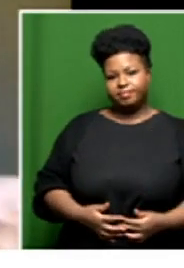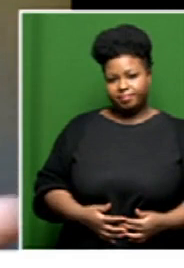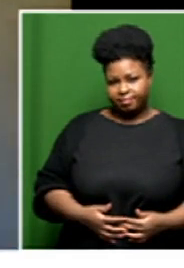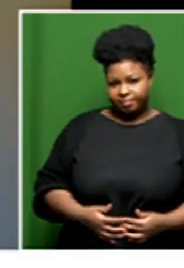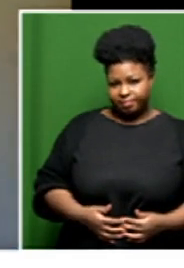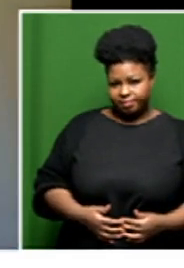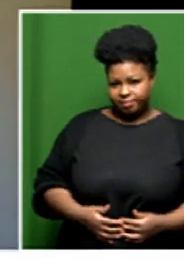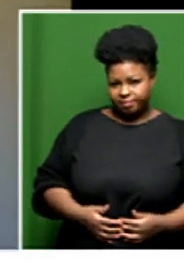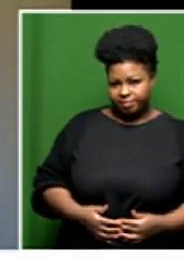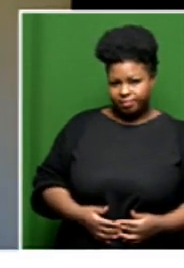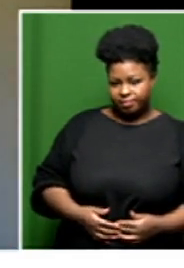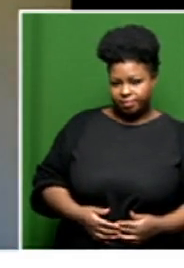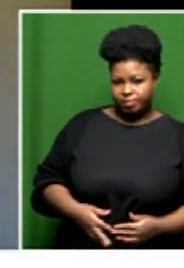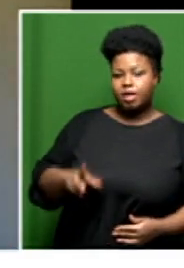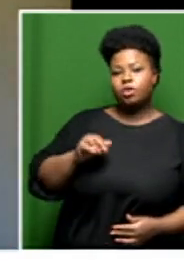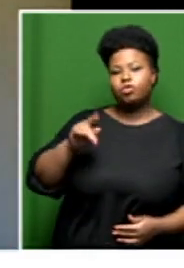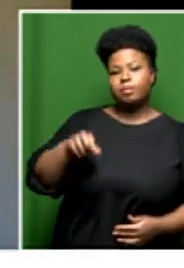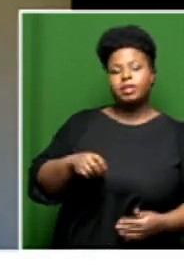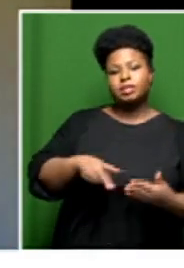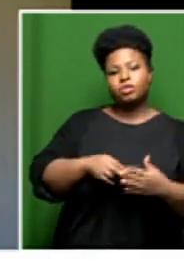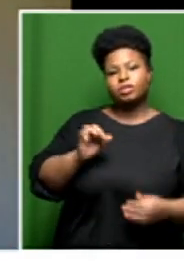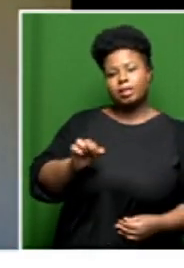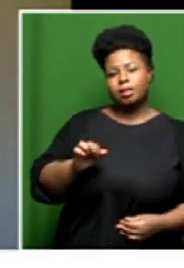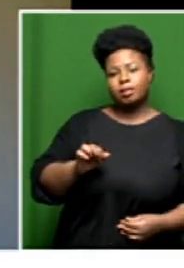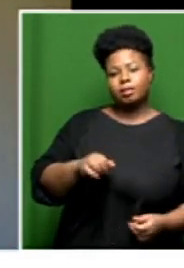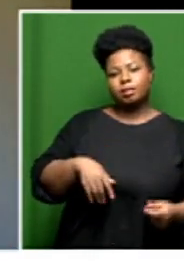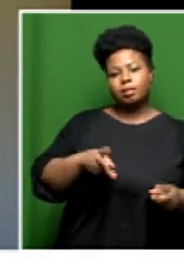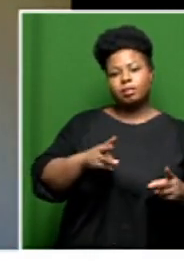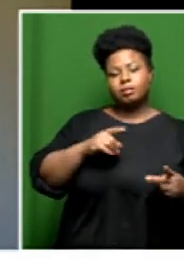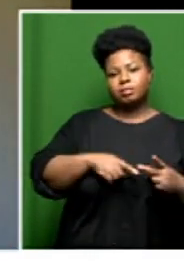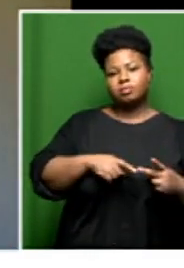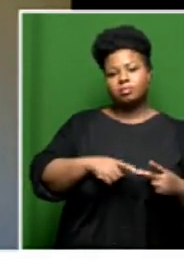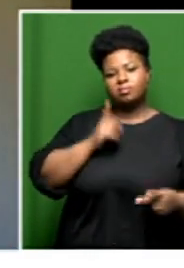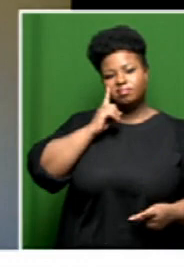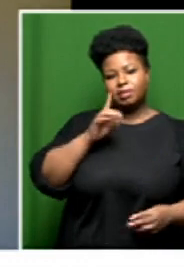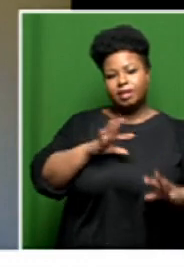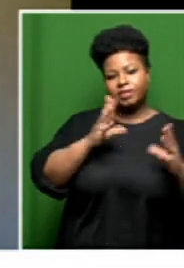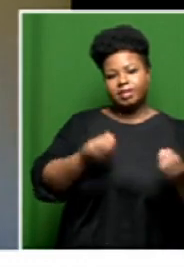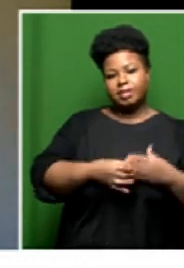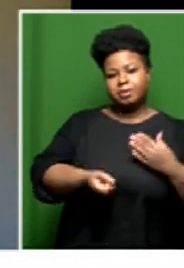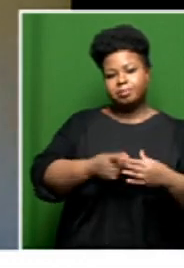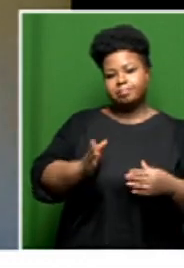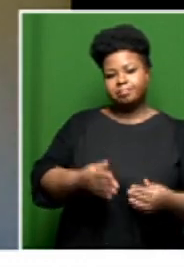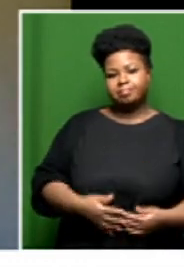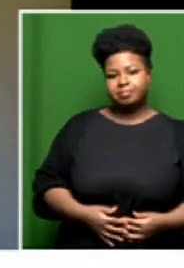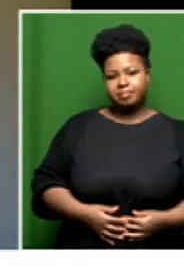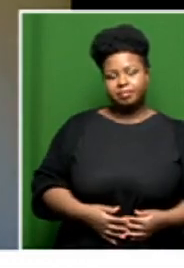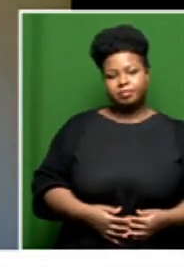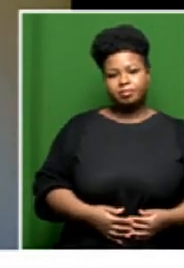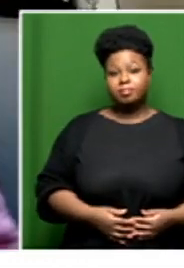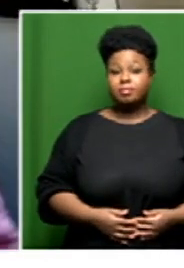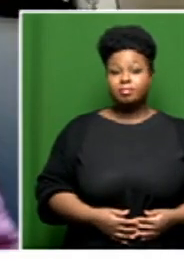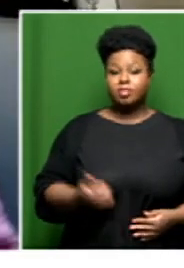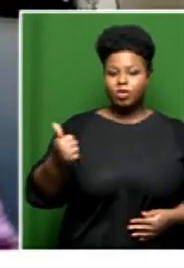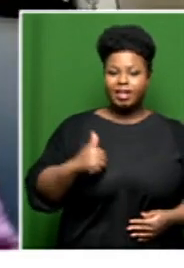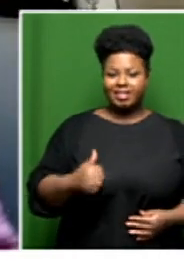stay tuned, check out the Ripple Dance Style handle, and yes, just stay tuned to everything that they've been posting. All right.